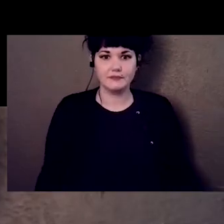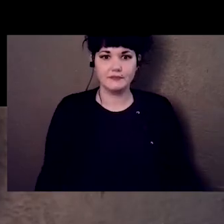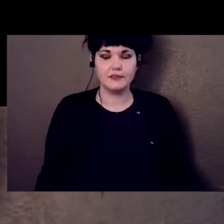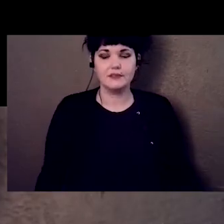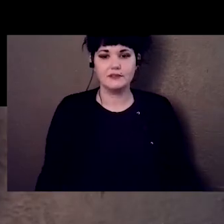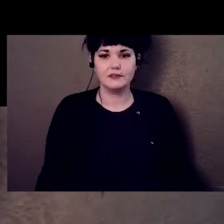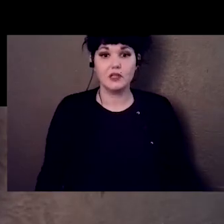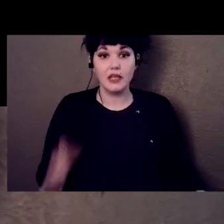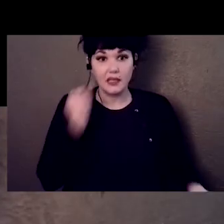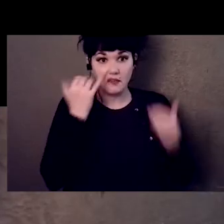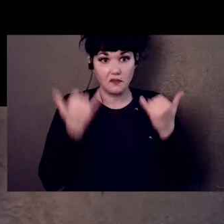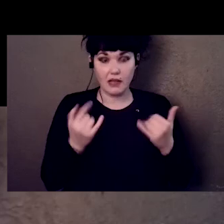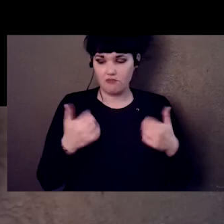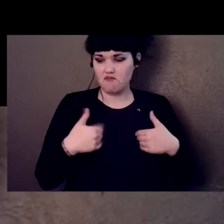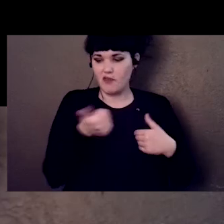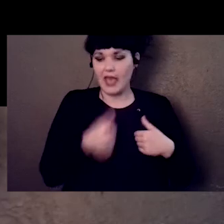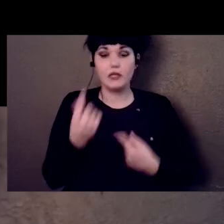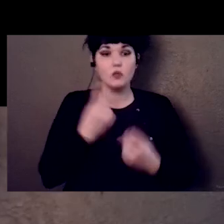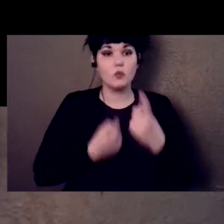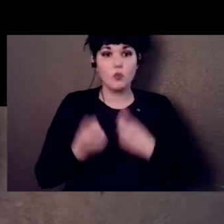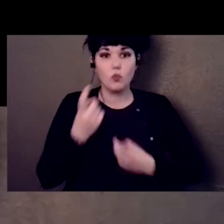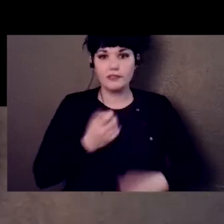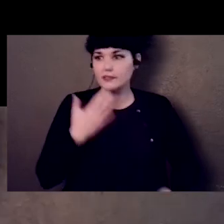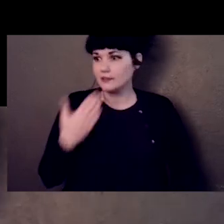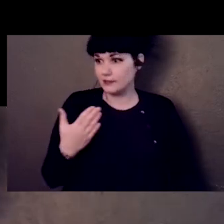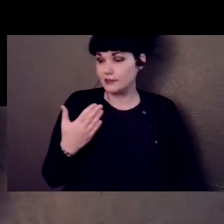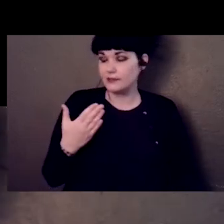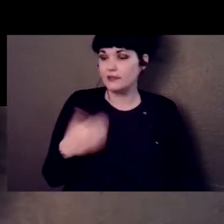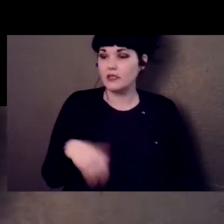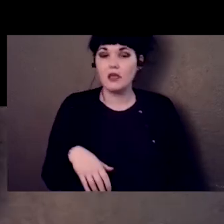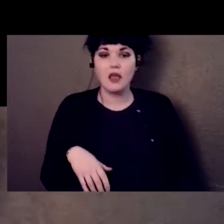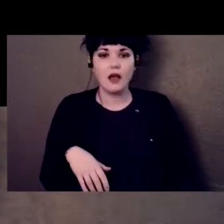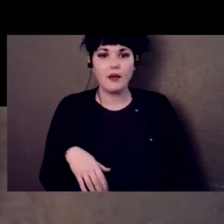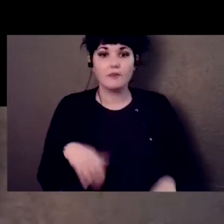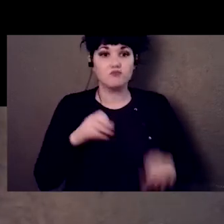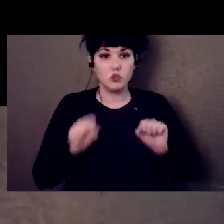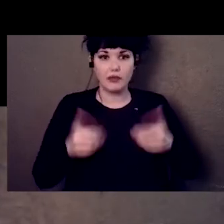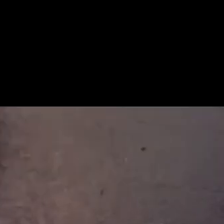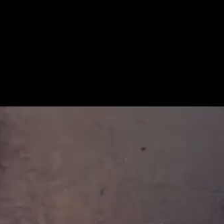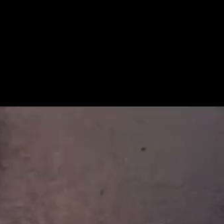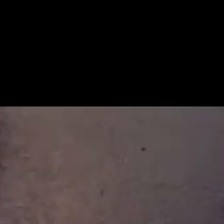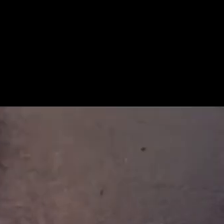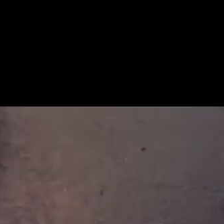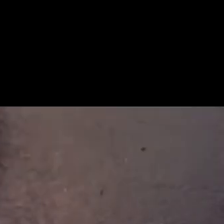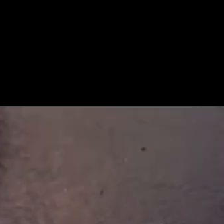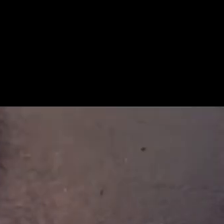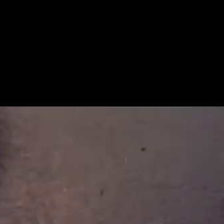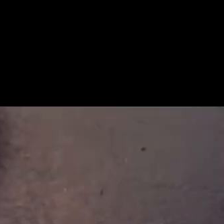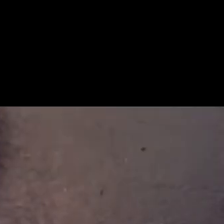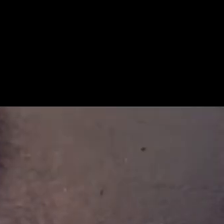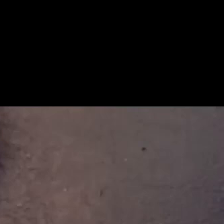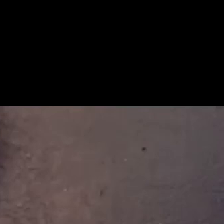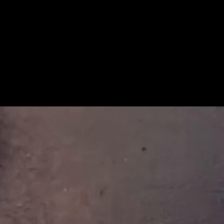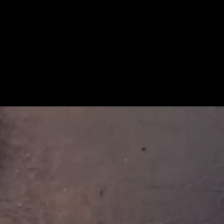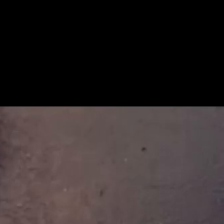any questions, thank you, Elisa. Please feel free to ask. Like I said, I don't have all the